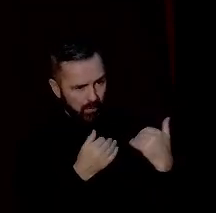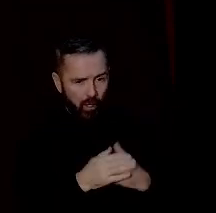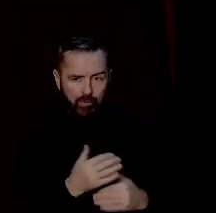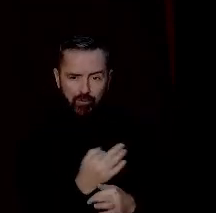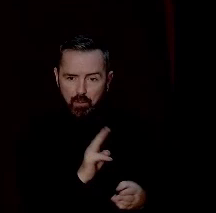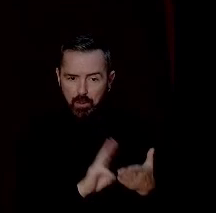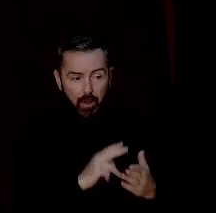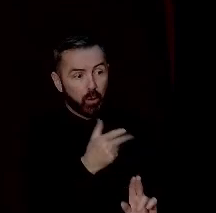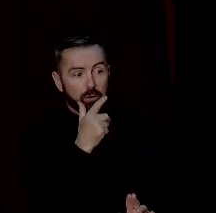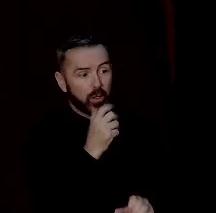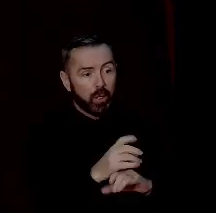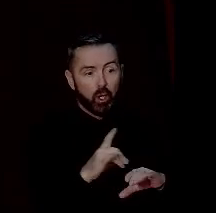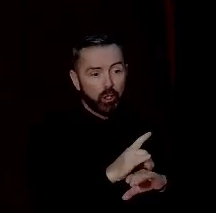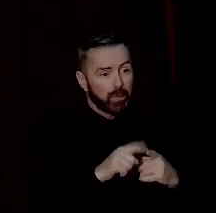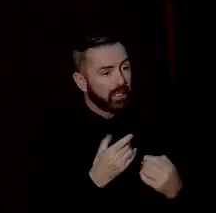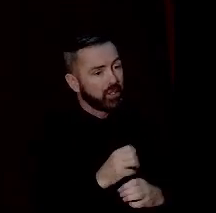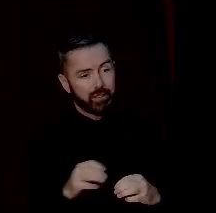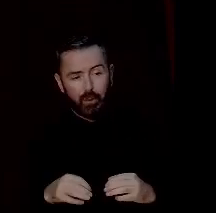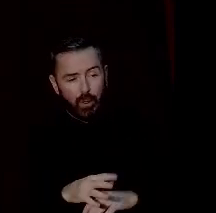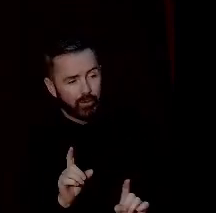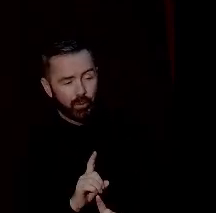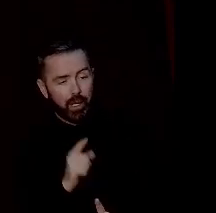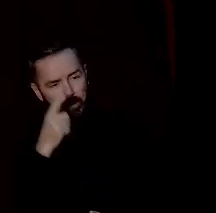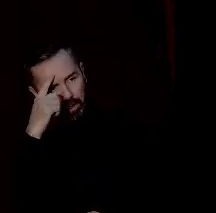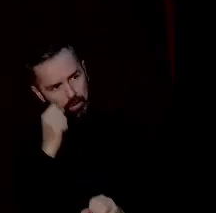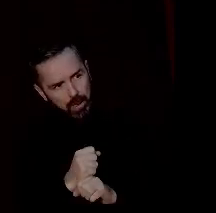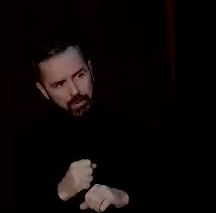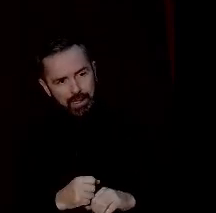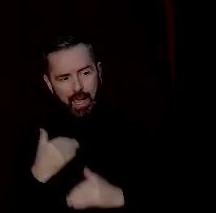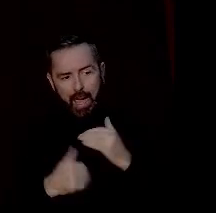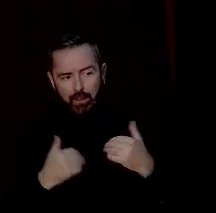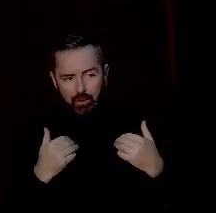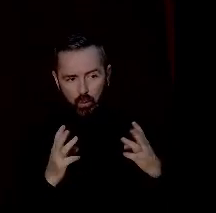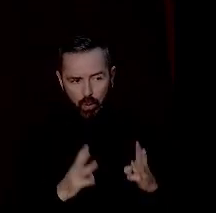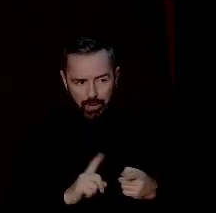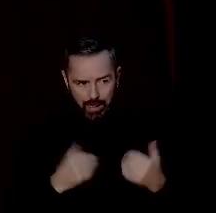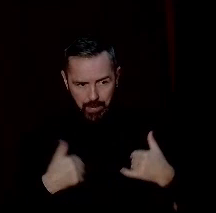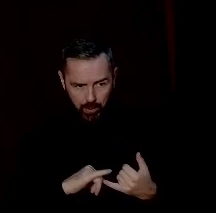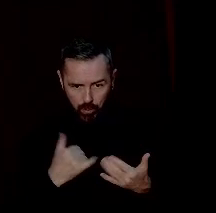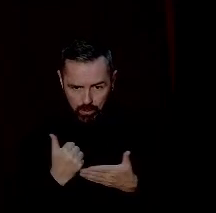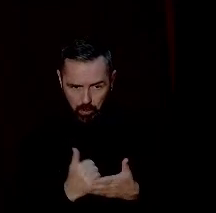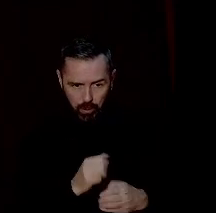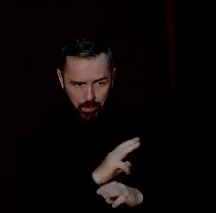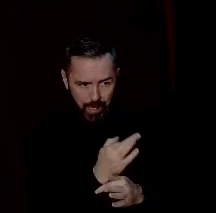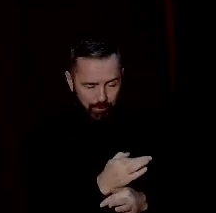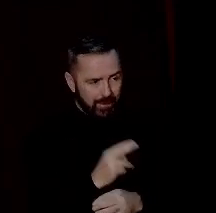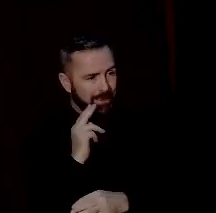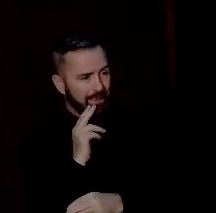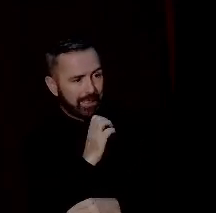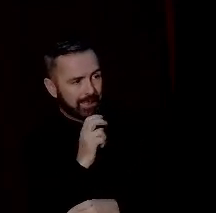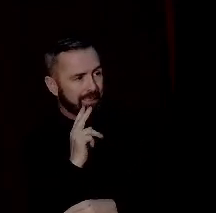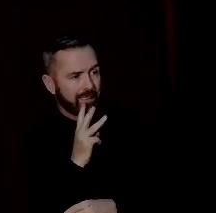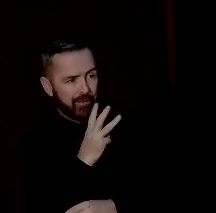about husband and his children and wife, but I'm thinking of adult women and men who supported their parents, nieces,